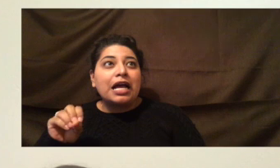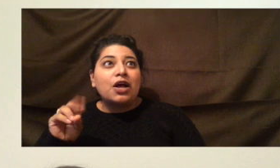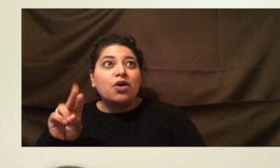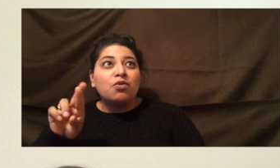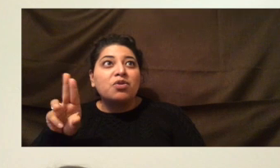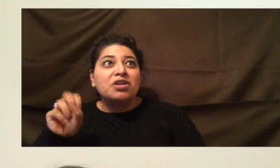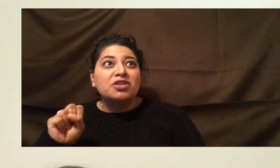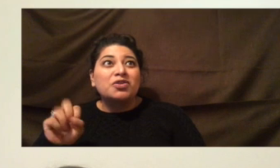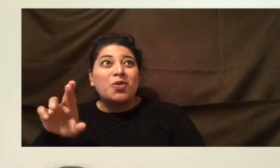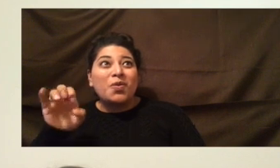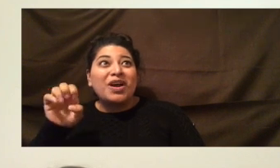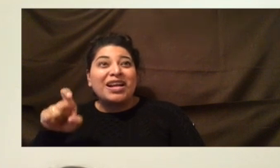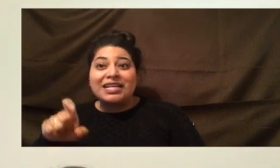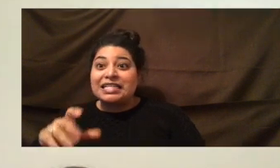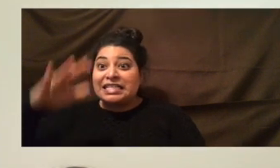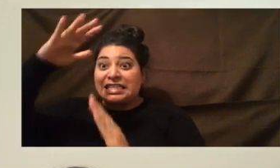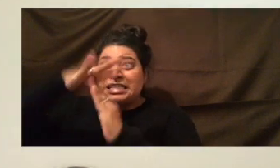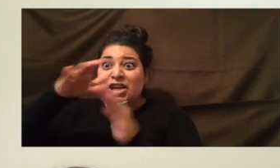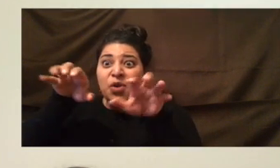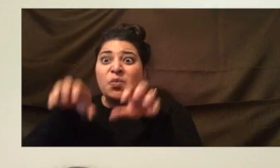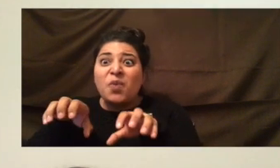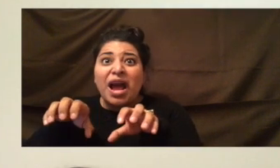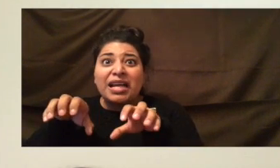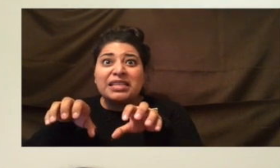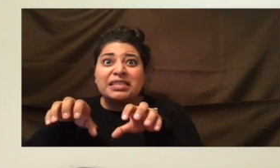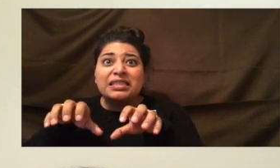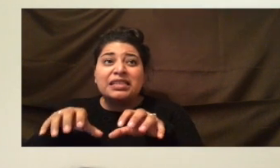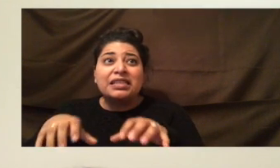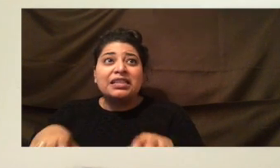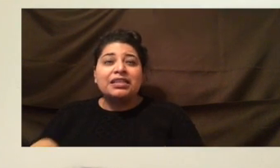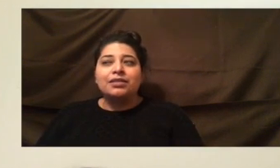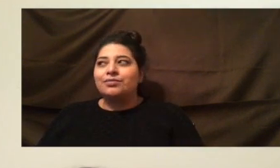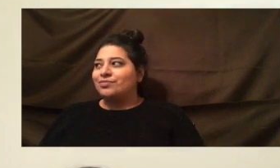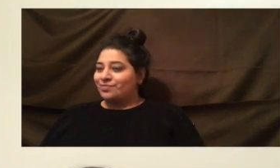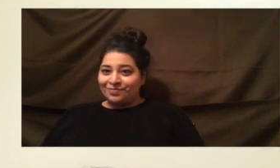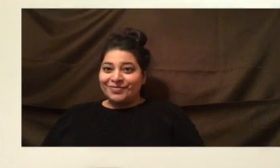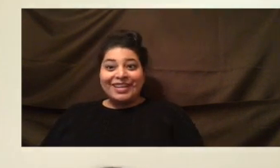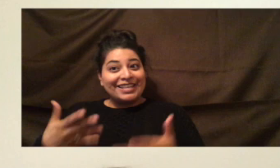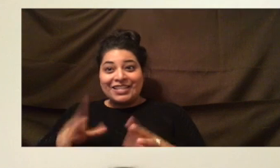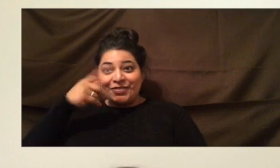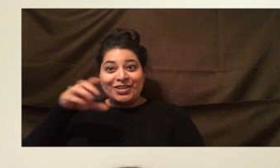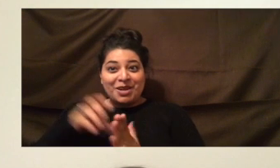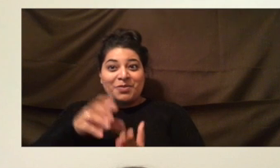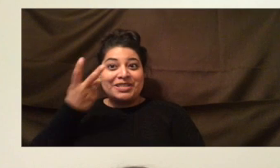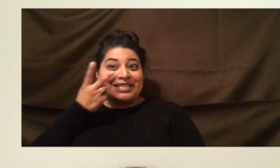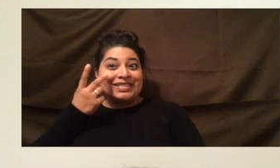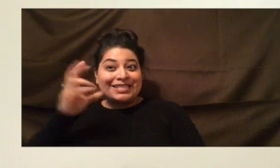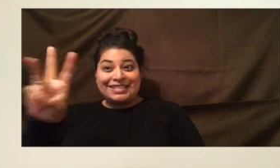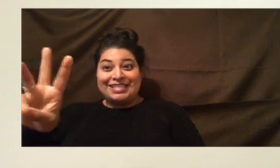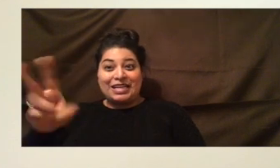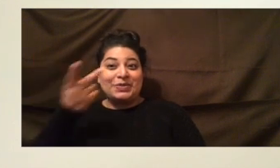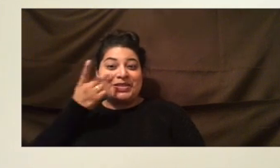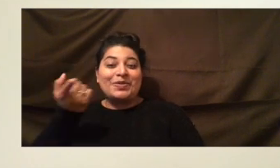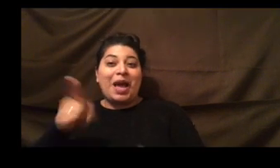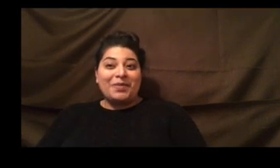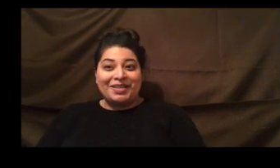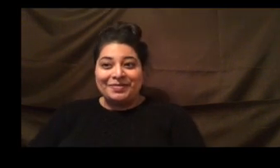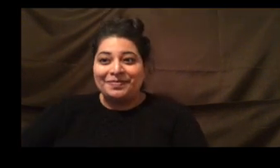whispered Jack. That's it for chapter 6. We'll see what happens.